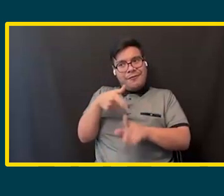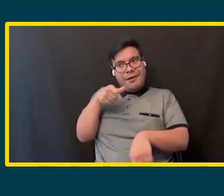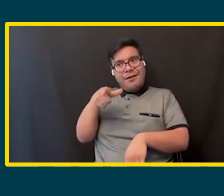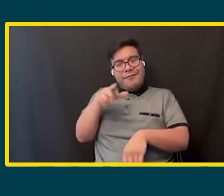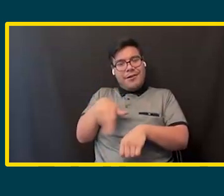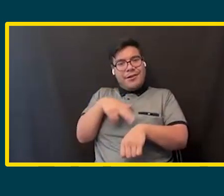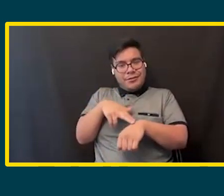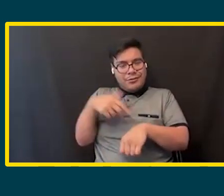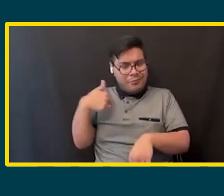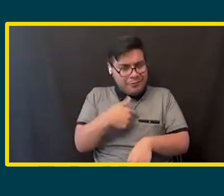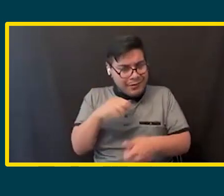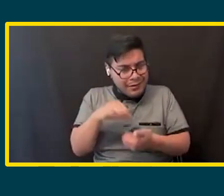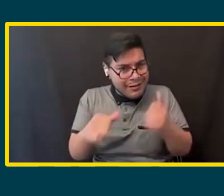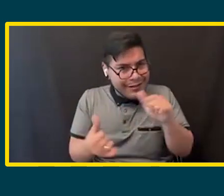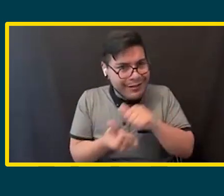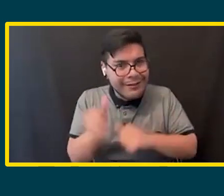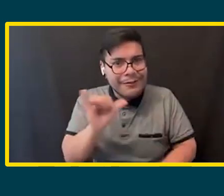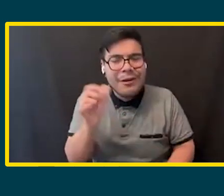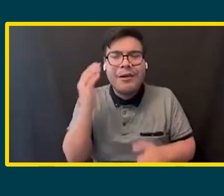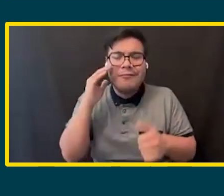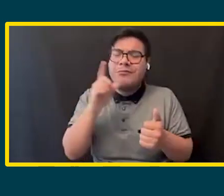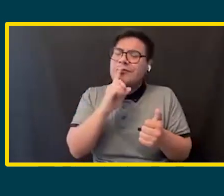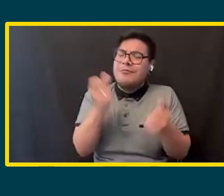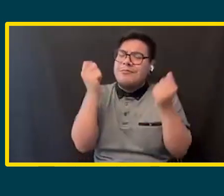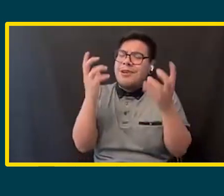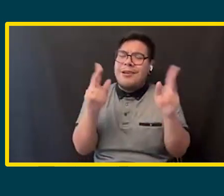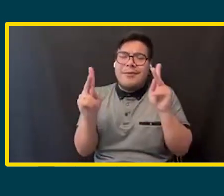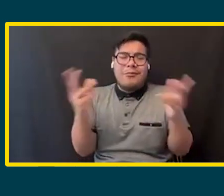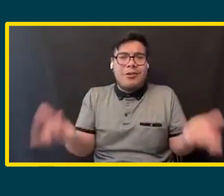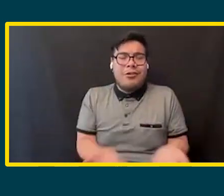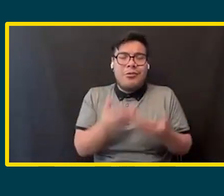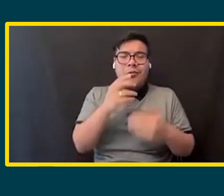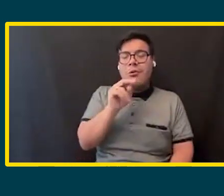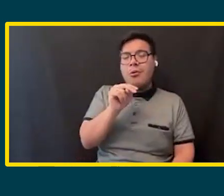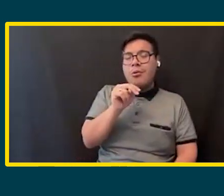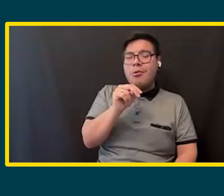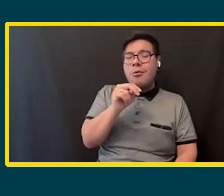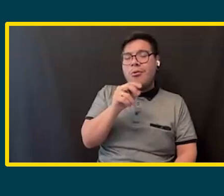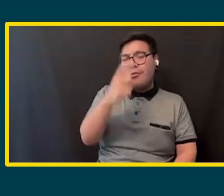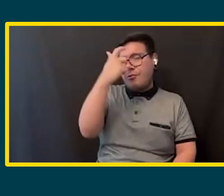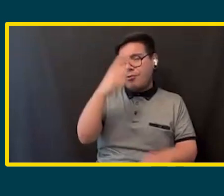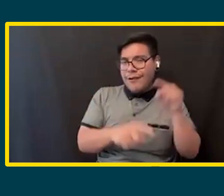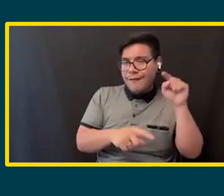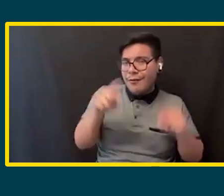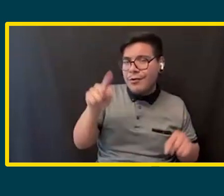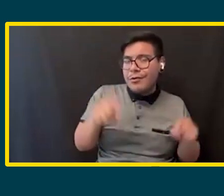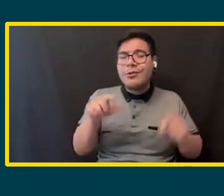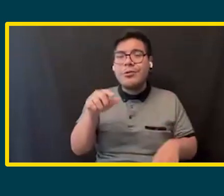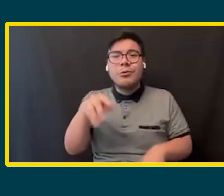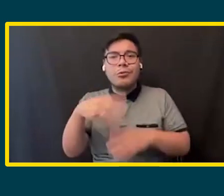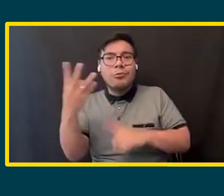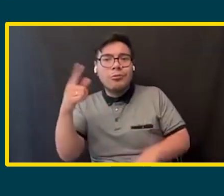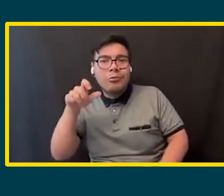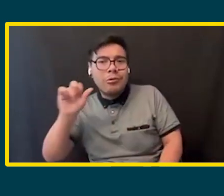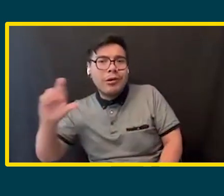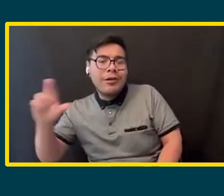I'm sure many people here who are neurodivergent or queer or even just human beings, interests have changed, identities have